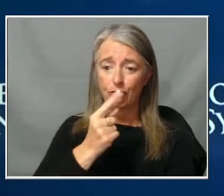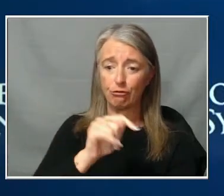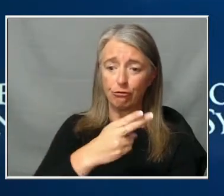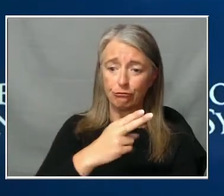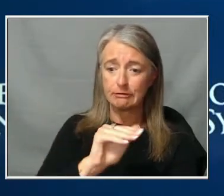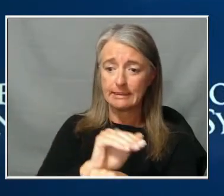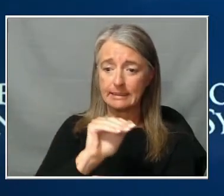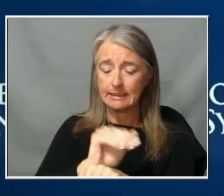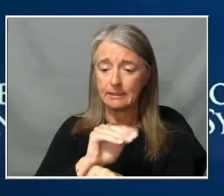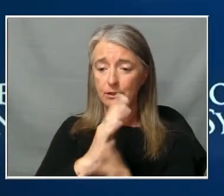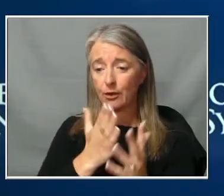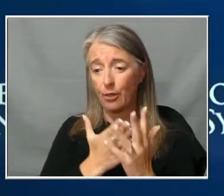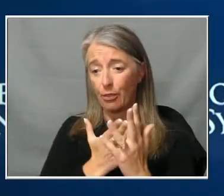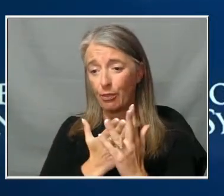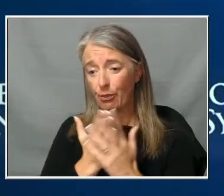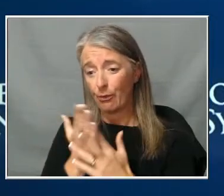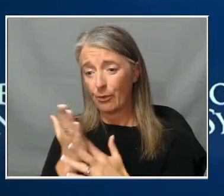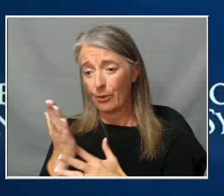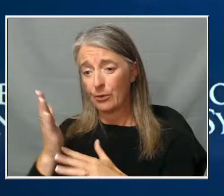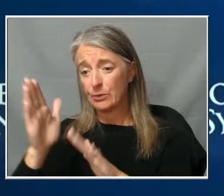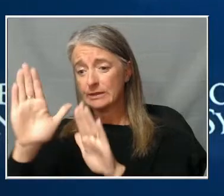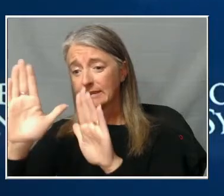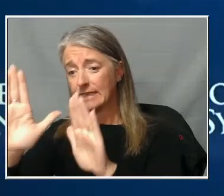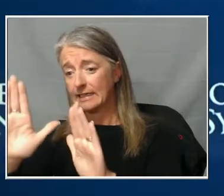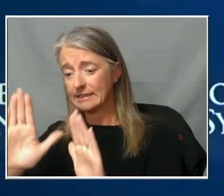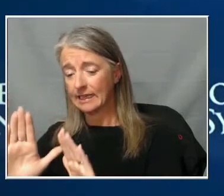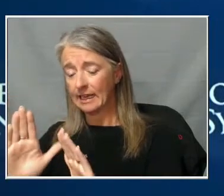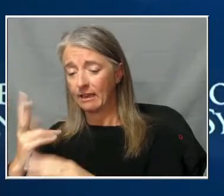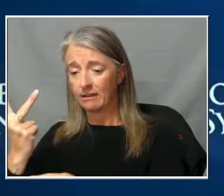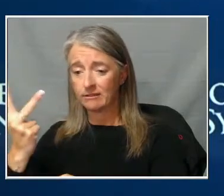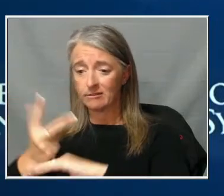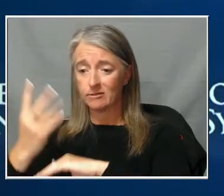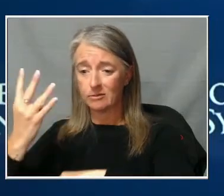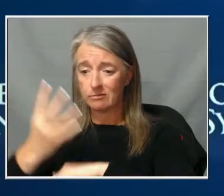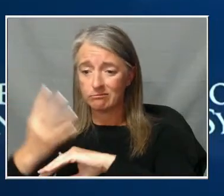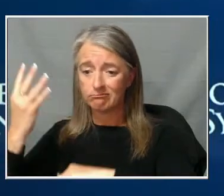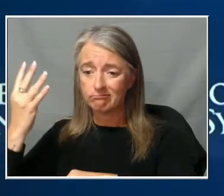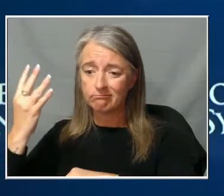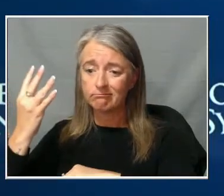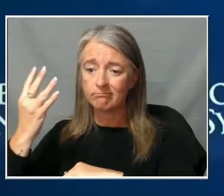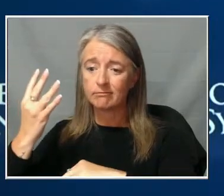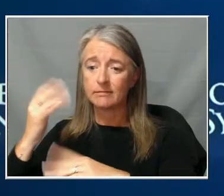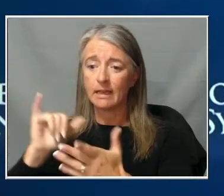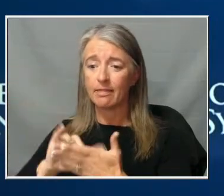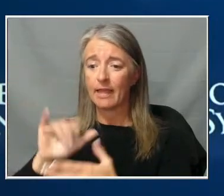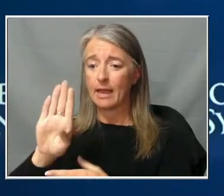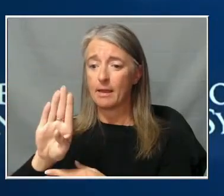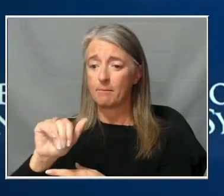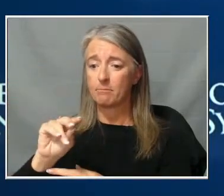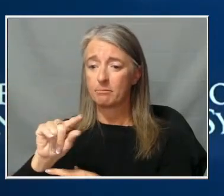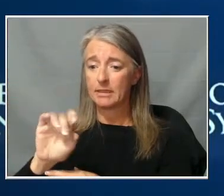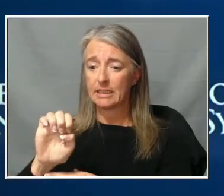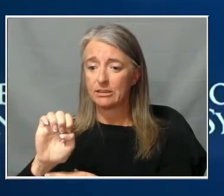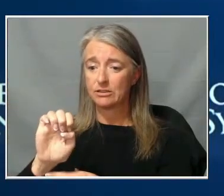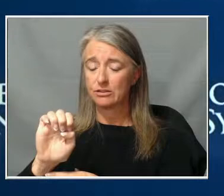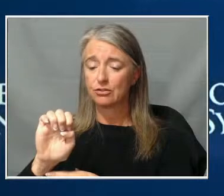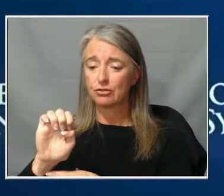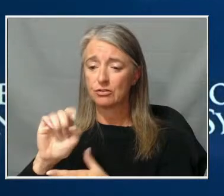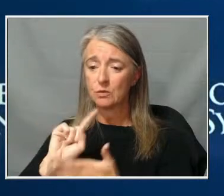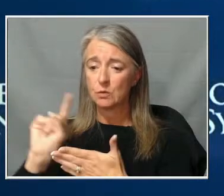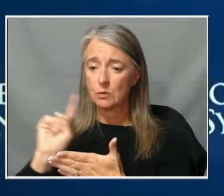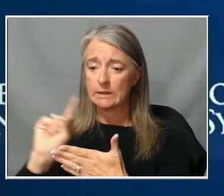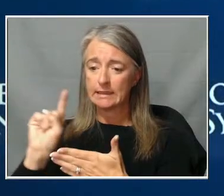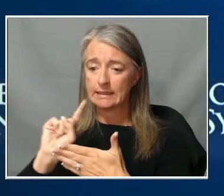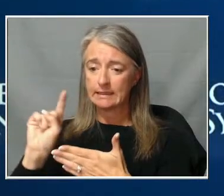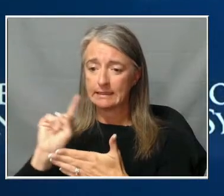go through Sunday. And this intense weekly binge drinking, even if you